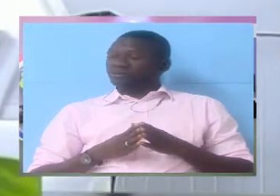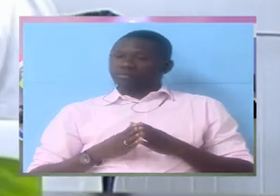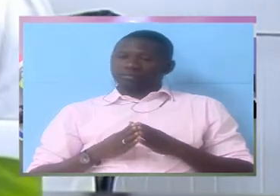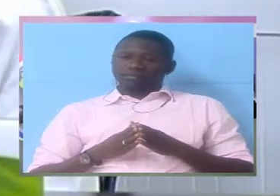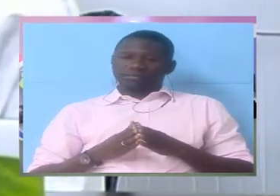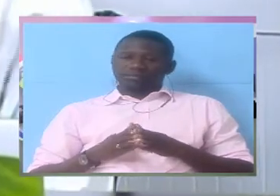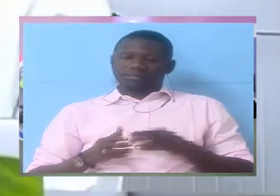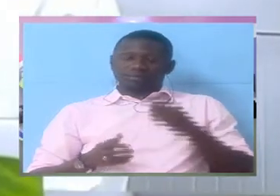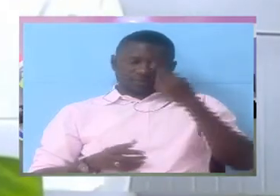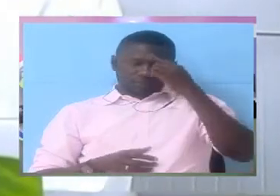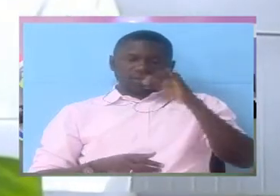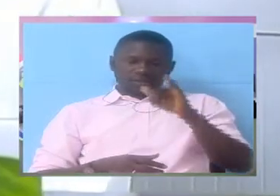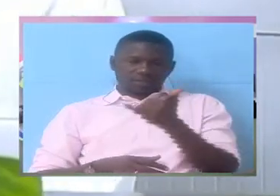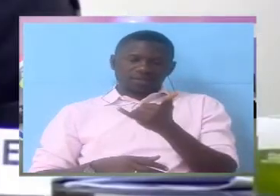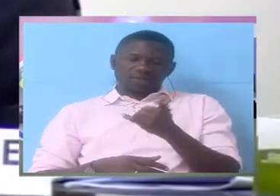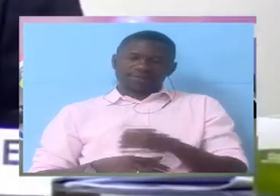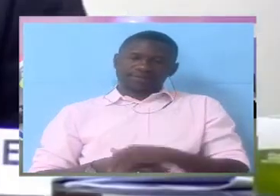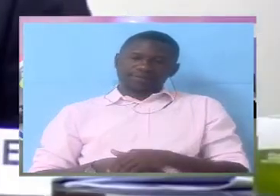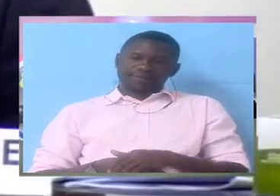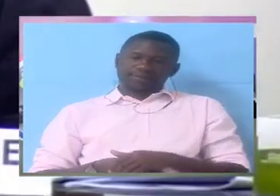I agreed. Nsonta.